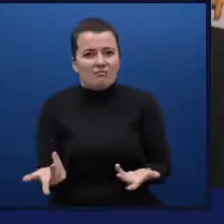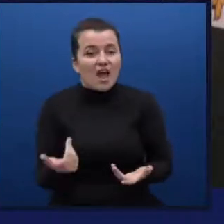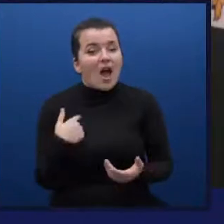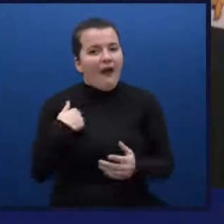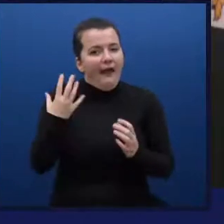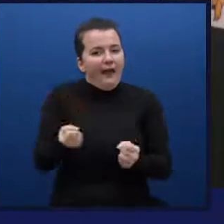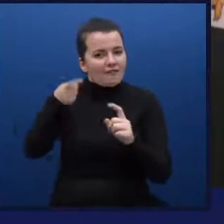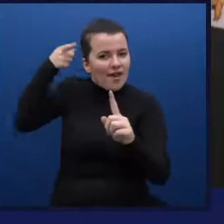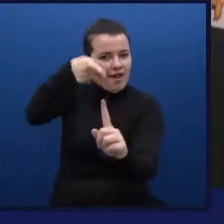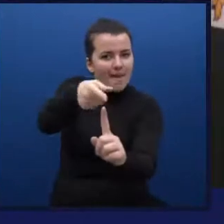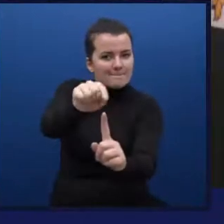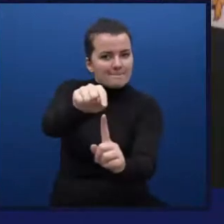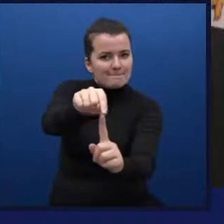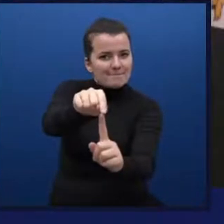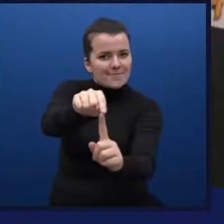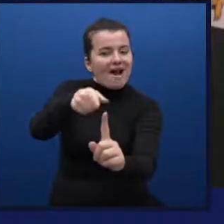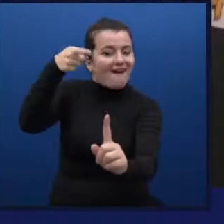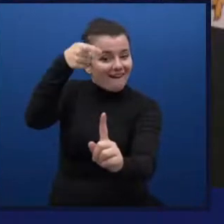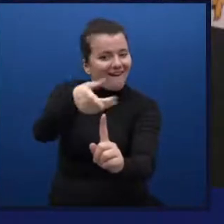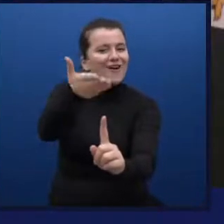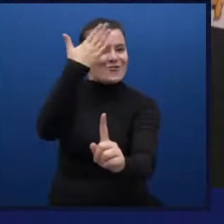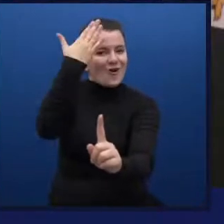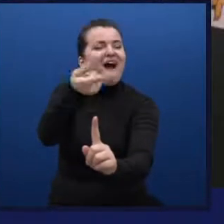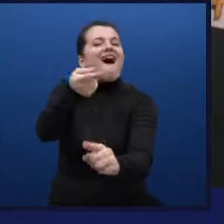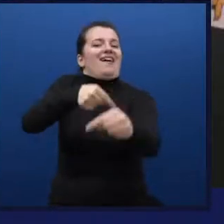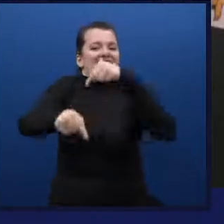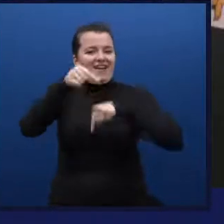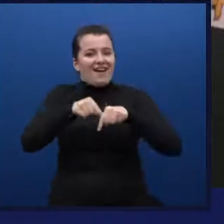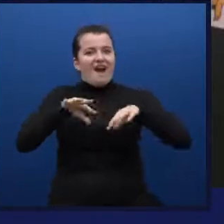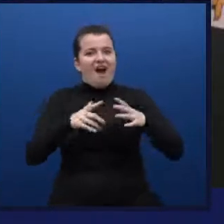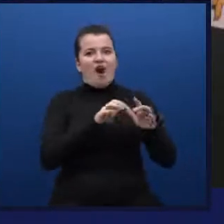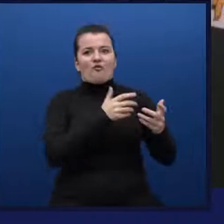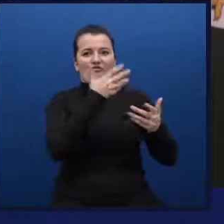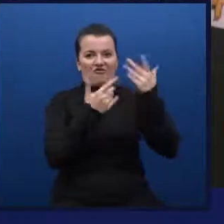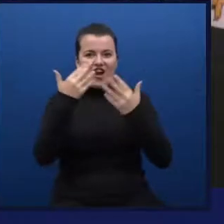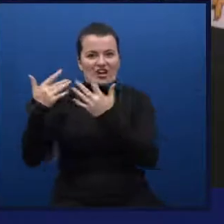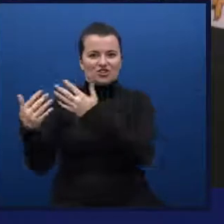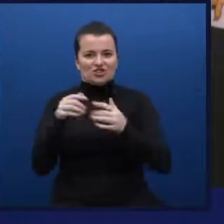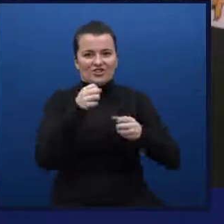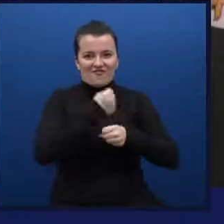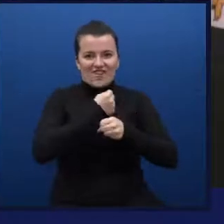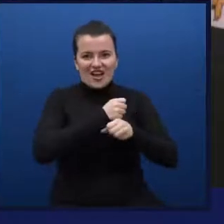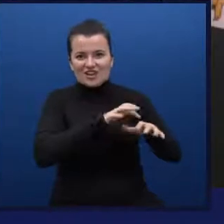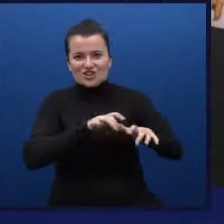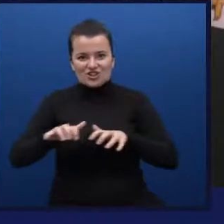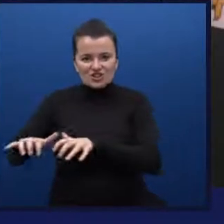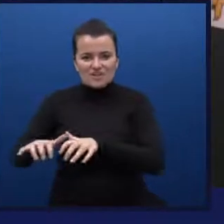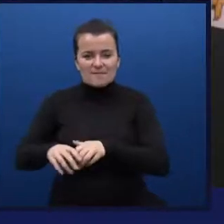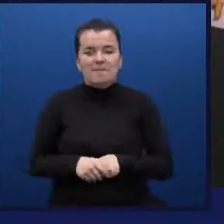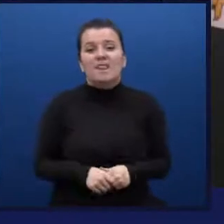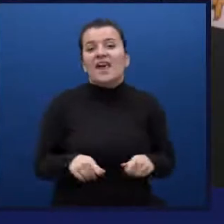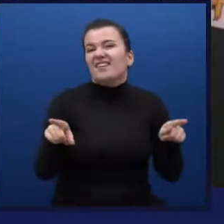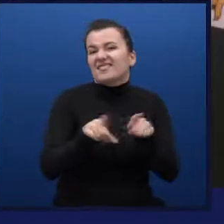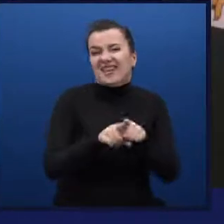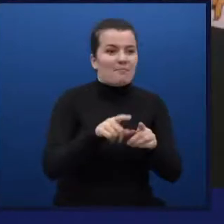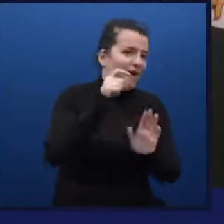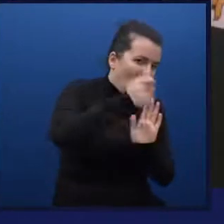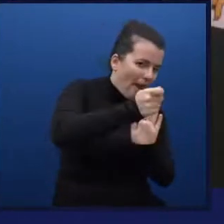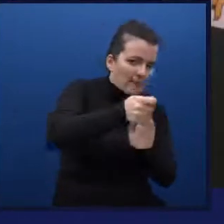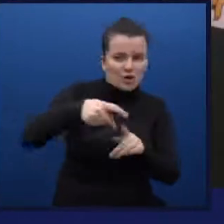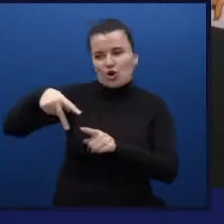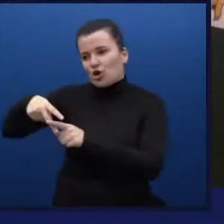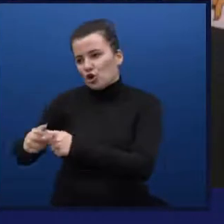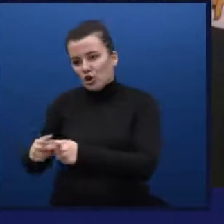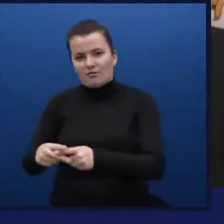reason. And a lot of people right now are like running around with a hammer, which is the ML machine learning hammer. And they're like, what should I